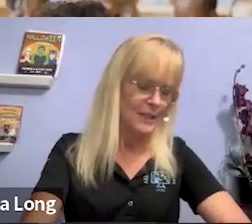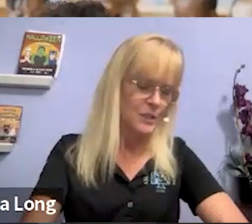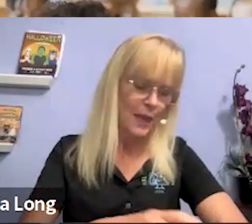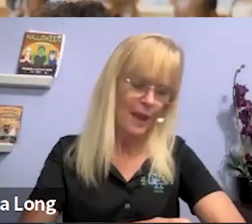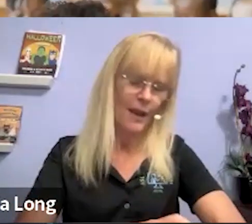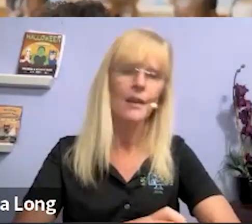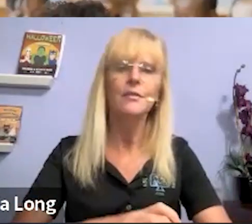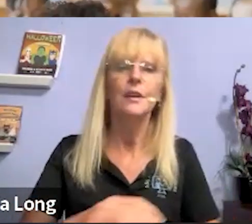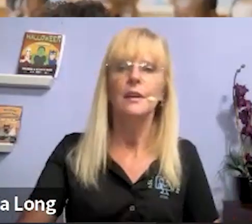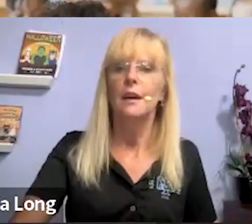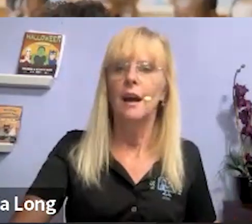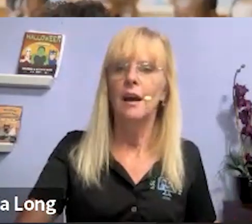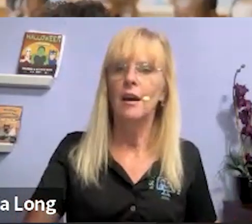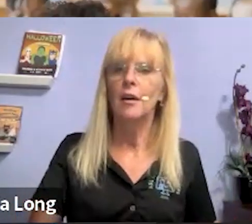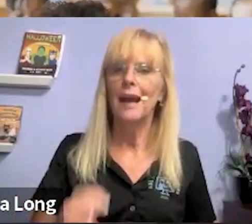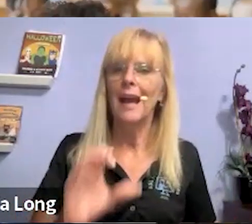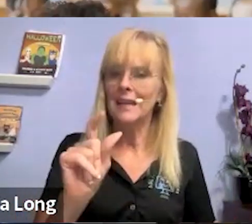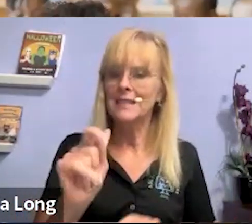Okay, next we have